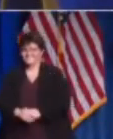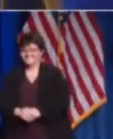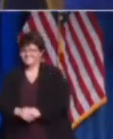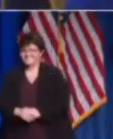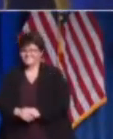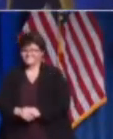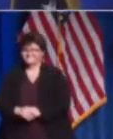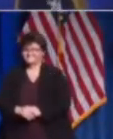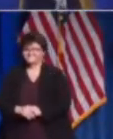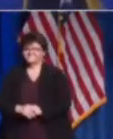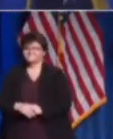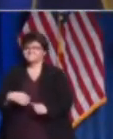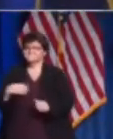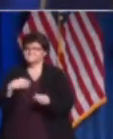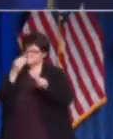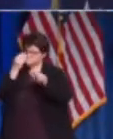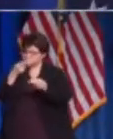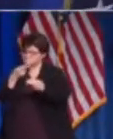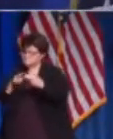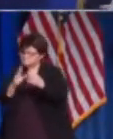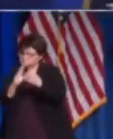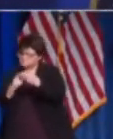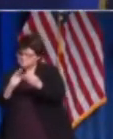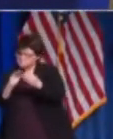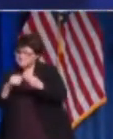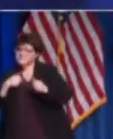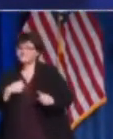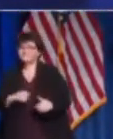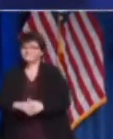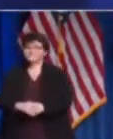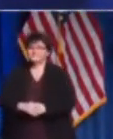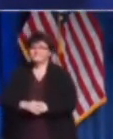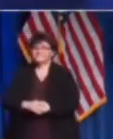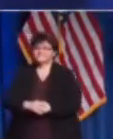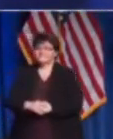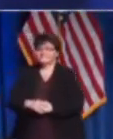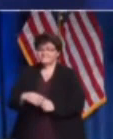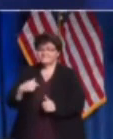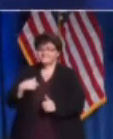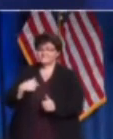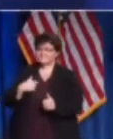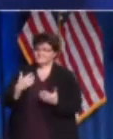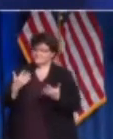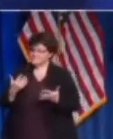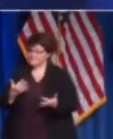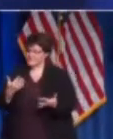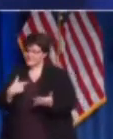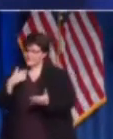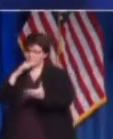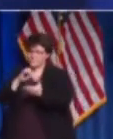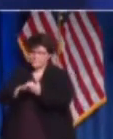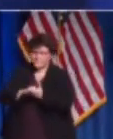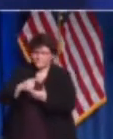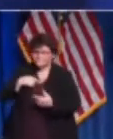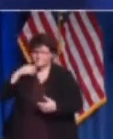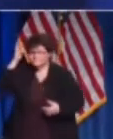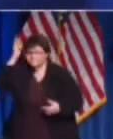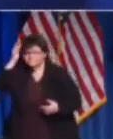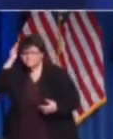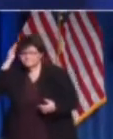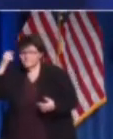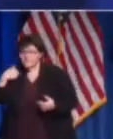Very brief remarks. When I was standing backstage with my wife, the thing that came to mind for me was awesome, and I don't mean